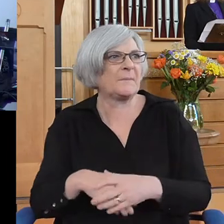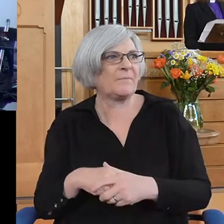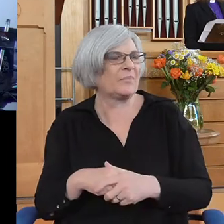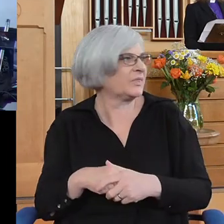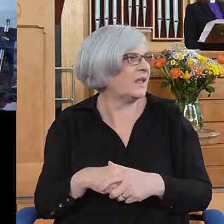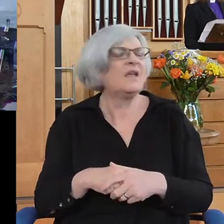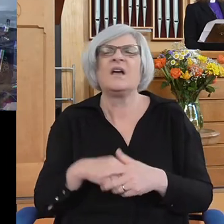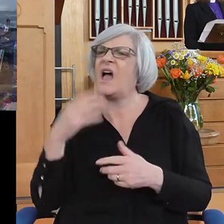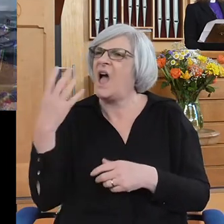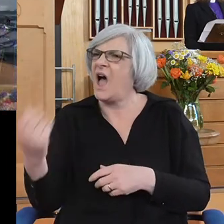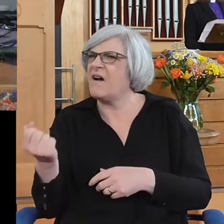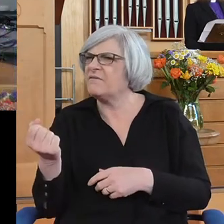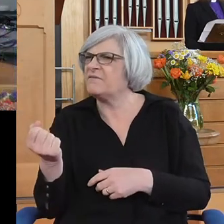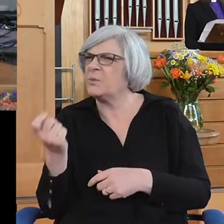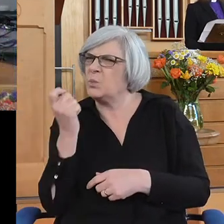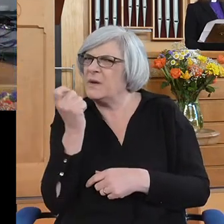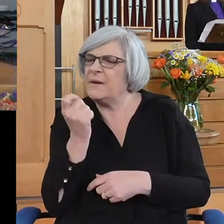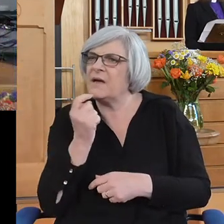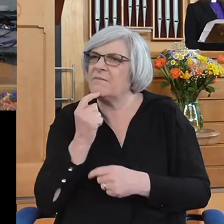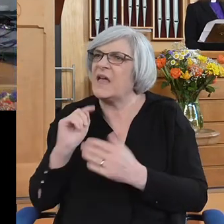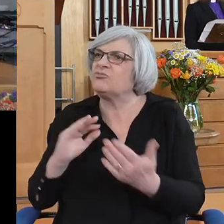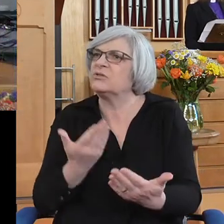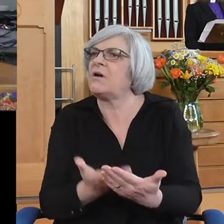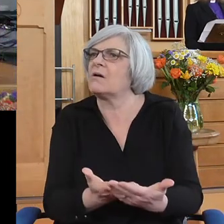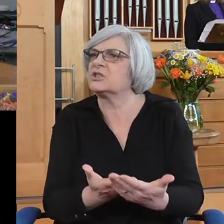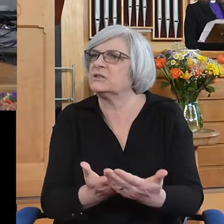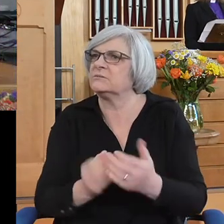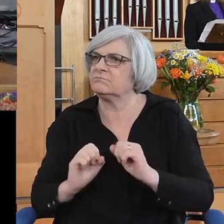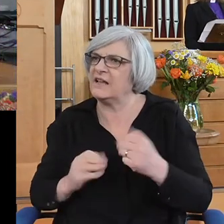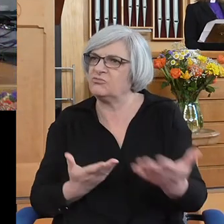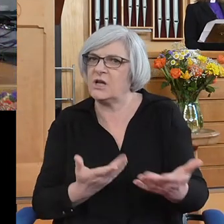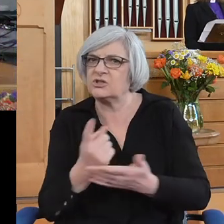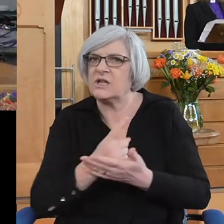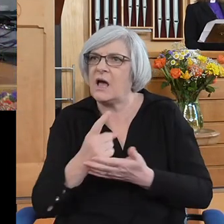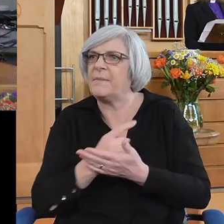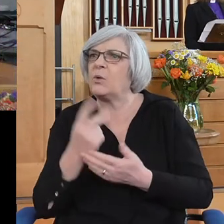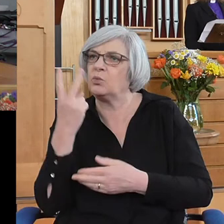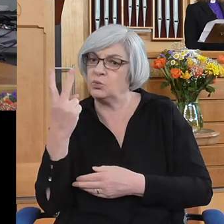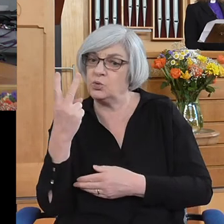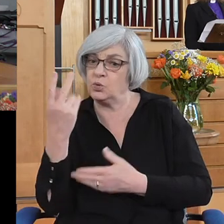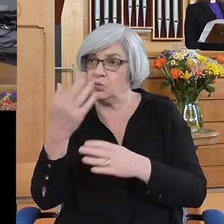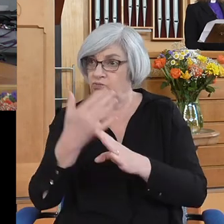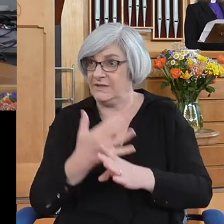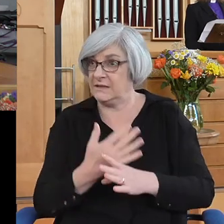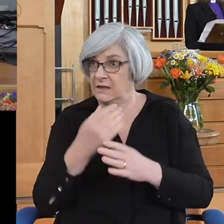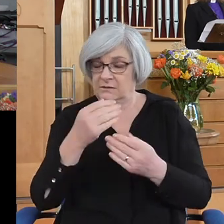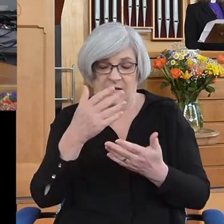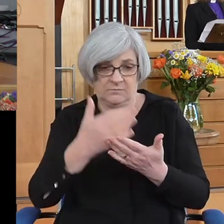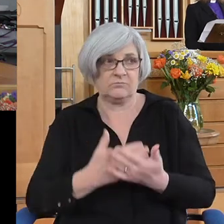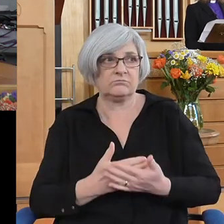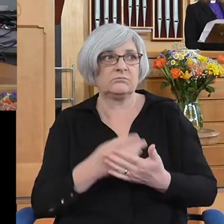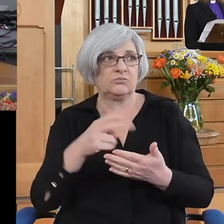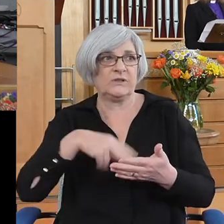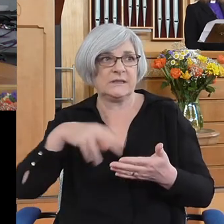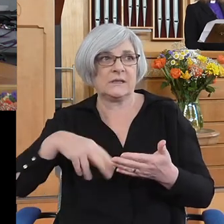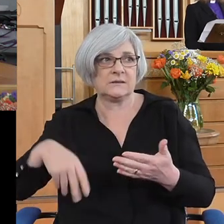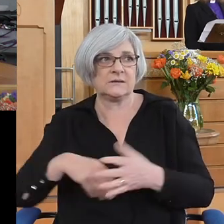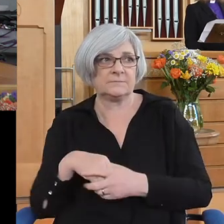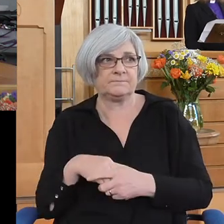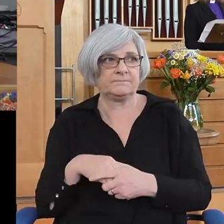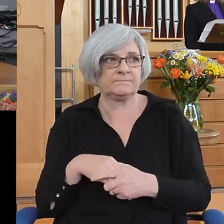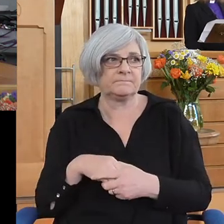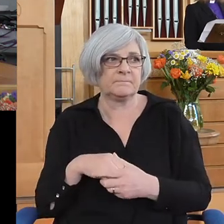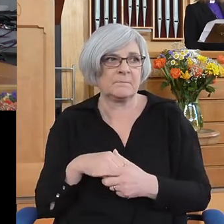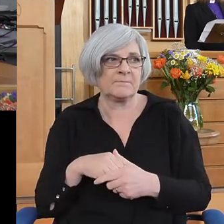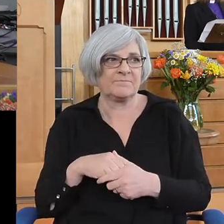I just have a little bit of introduction to the two readings. Just let the children go first.